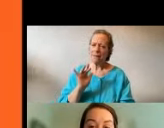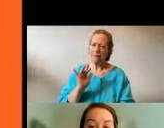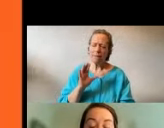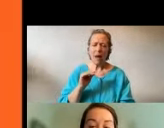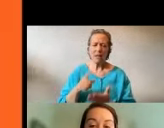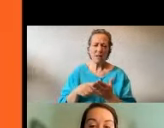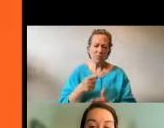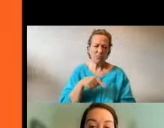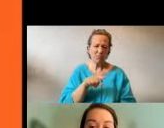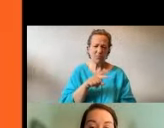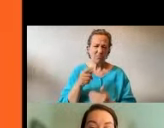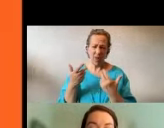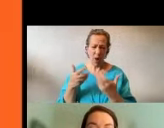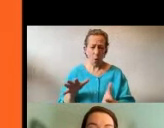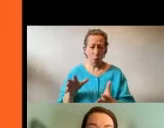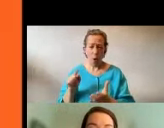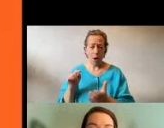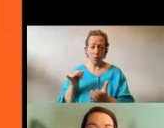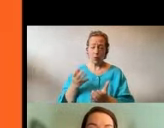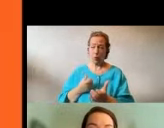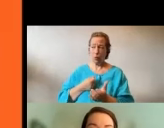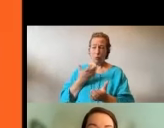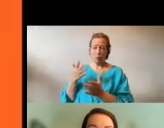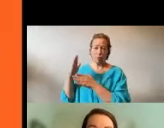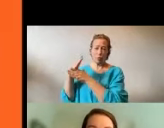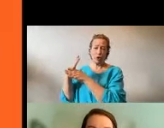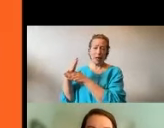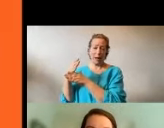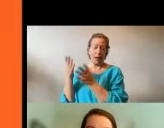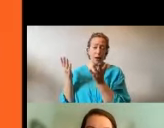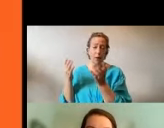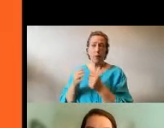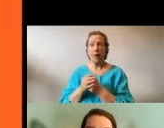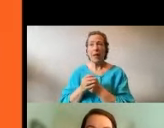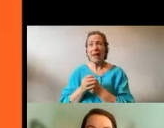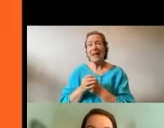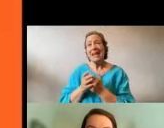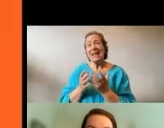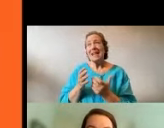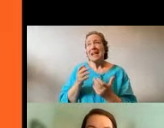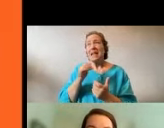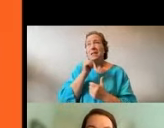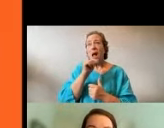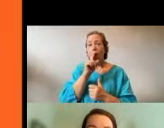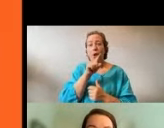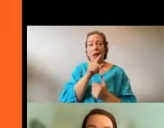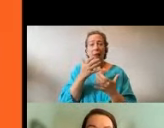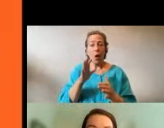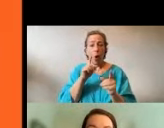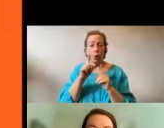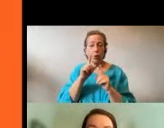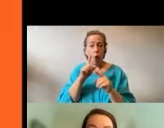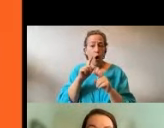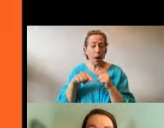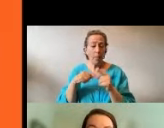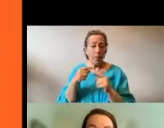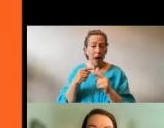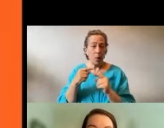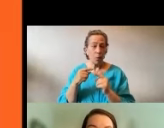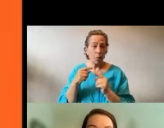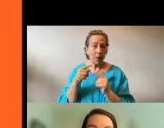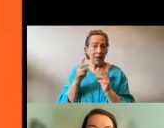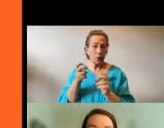talk to a healthcare provider about them. And it's not that they don't want to talk about the issue, it's that they don't want to talk about it with their healthcare provider.